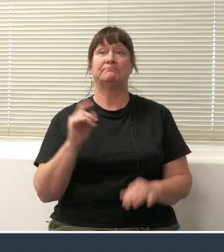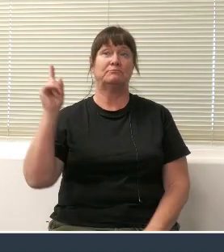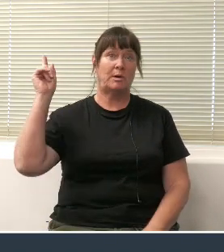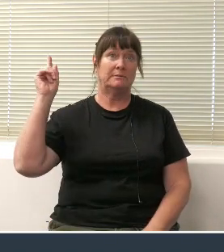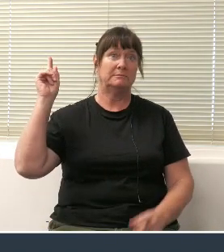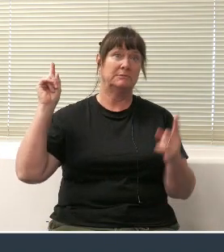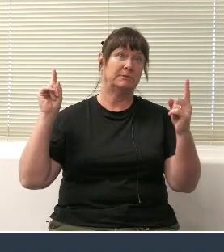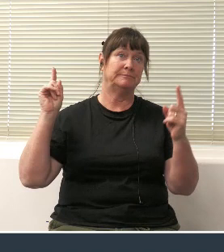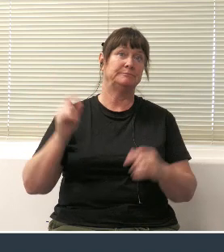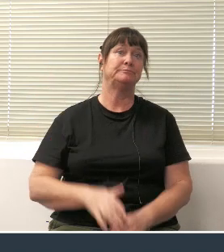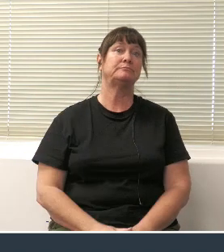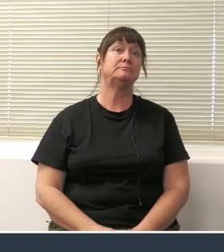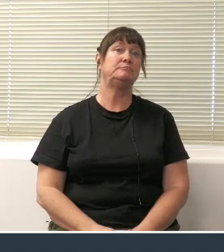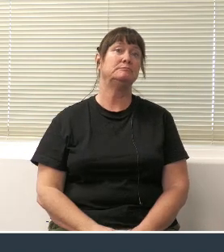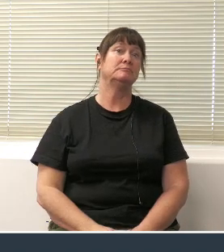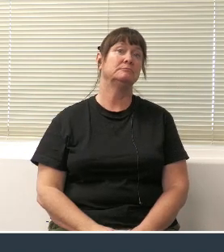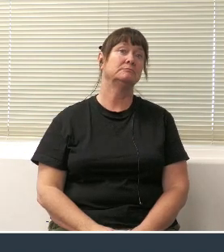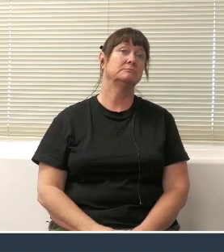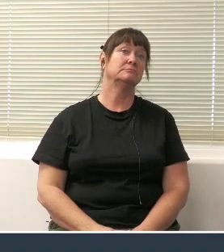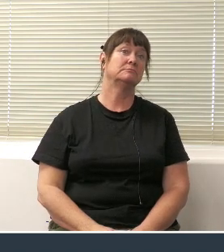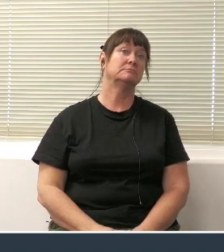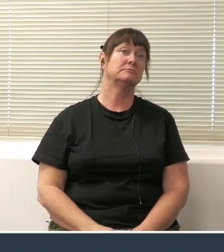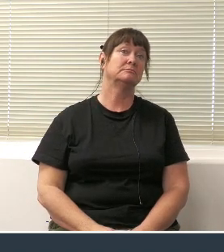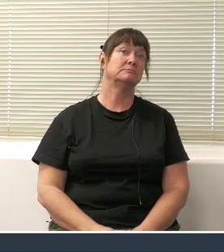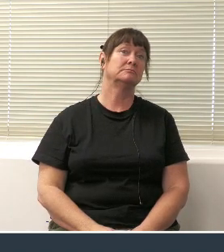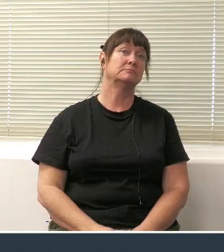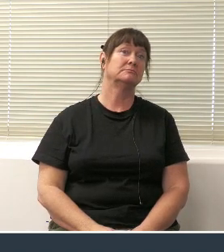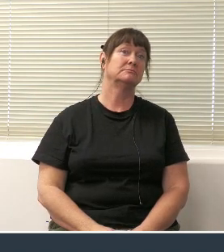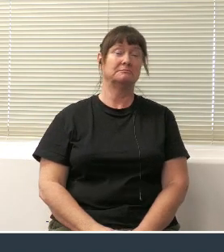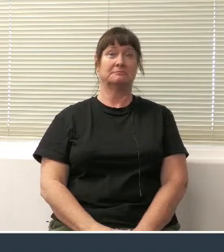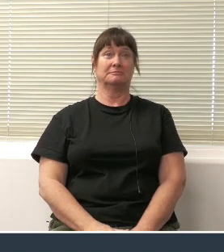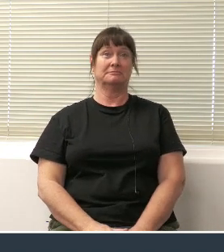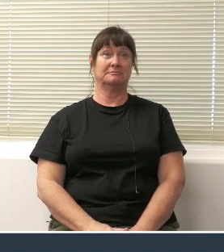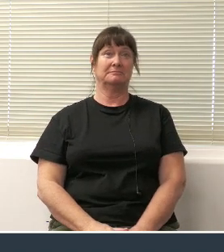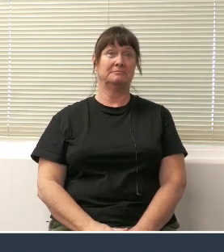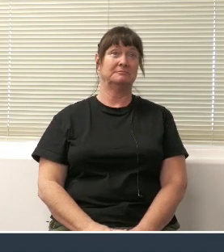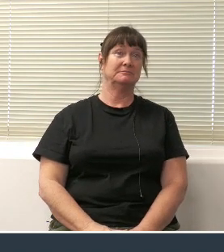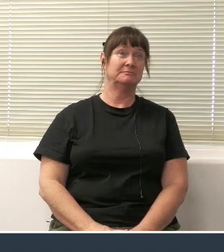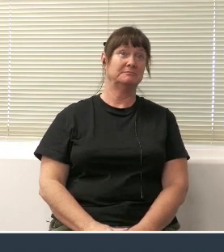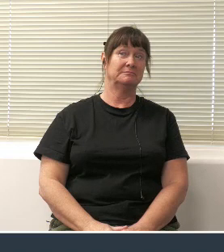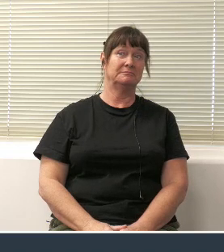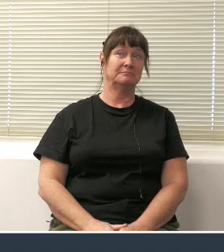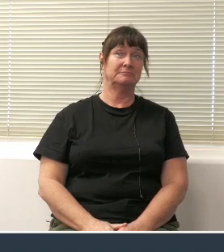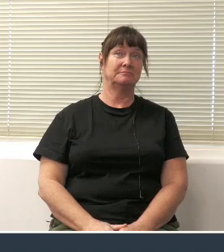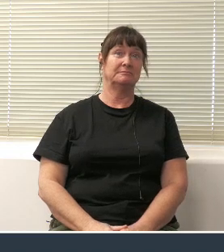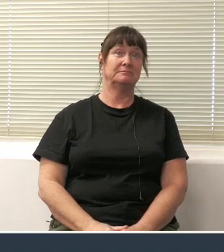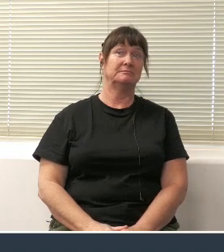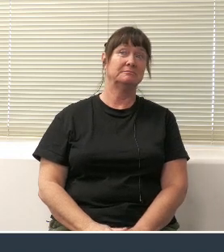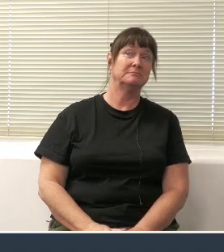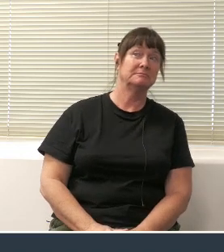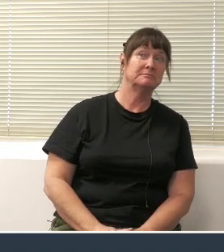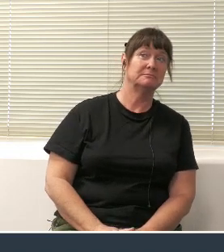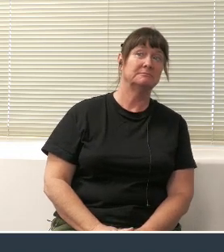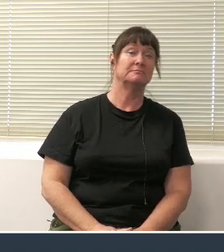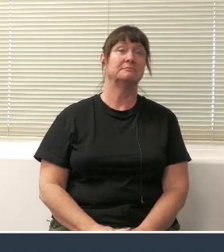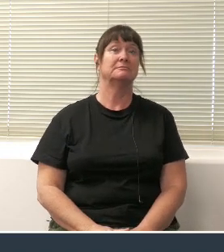Against. Councillor McGrath. Carried. And who, sorry? Bogue. Oh, and Councillor Bogue was